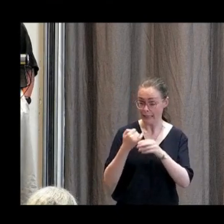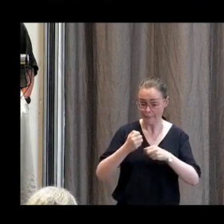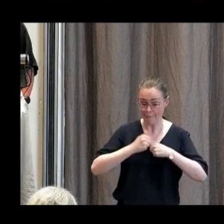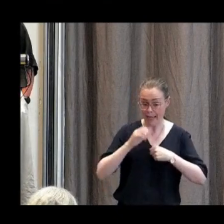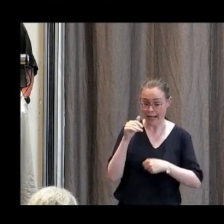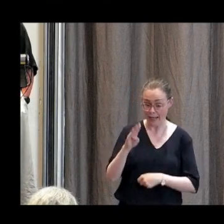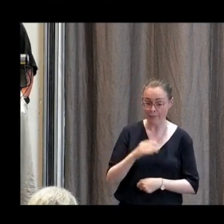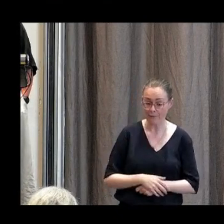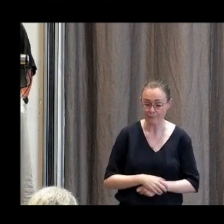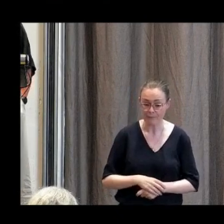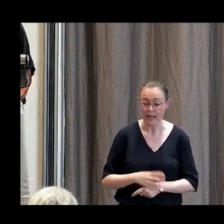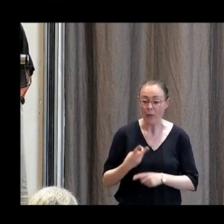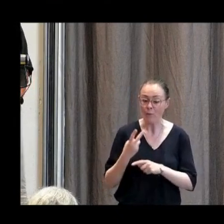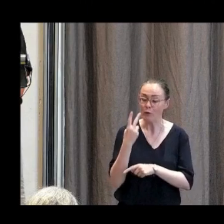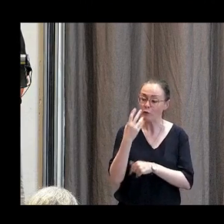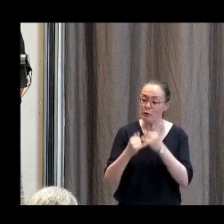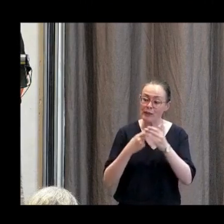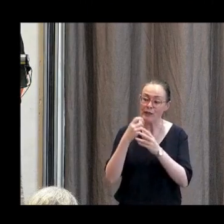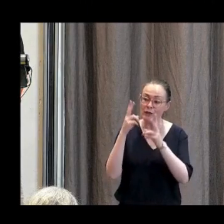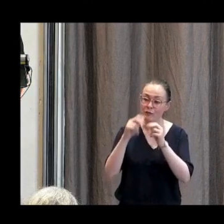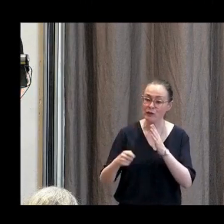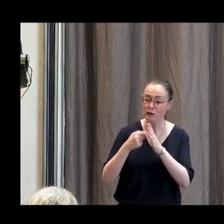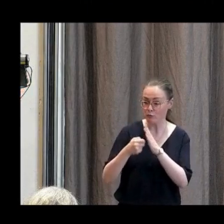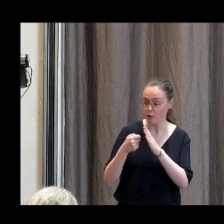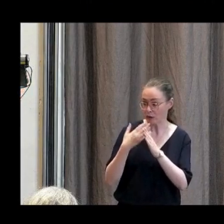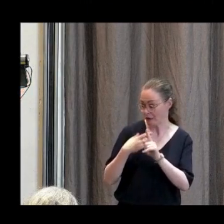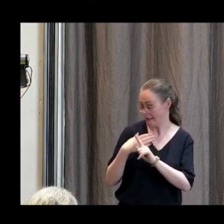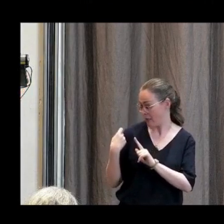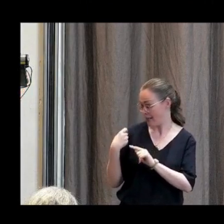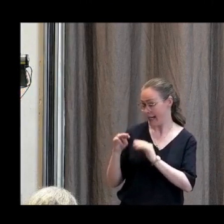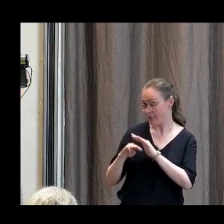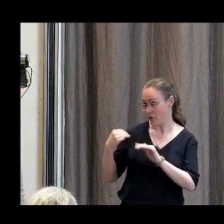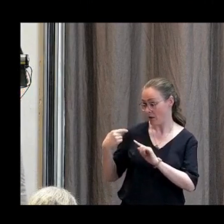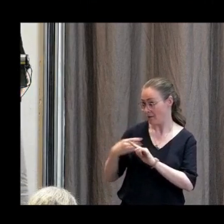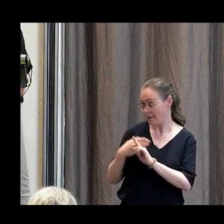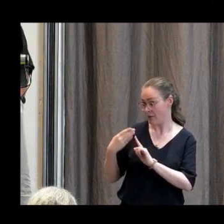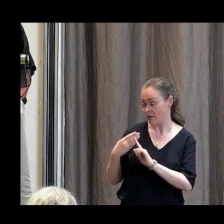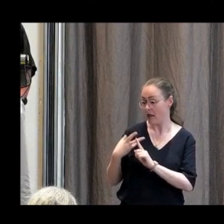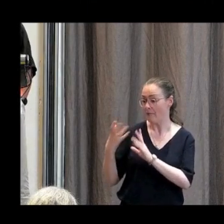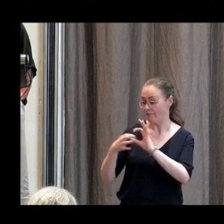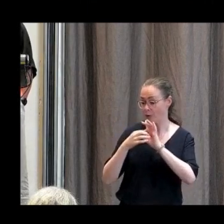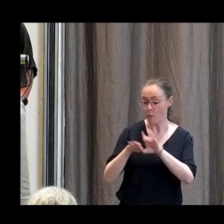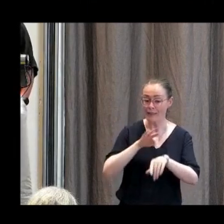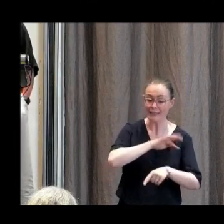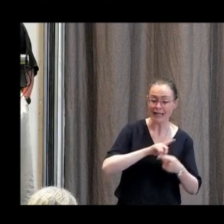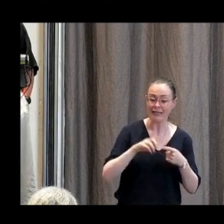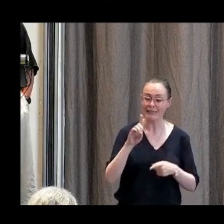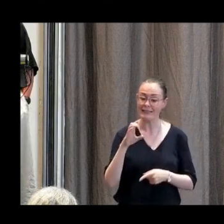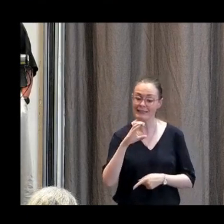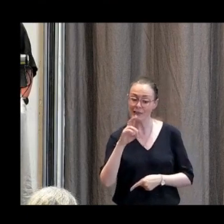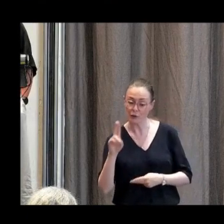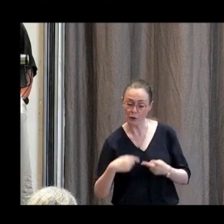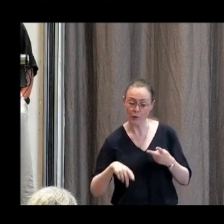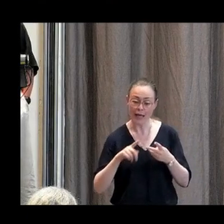lab. It's going to be a two-year research program that has just started last month, and it's a collaboration between ourselves and DCU